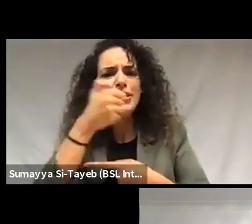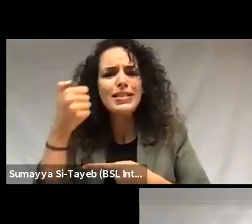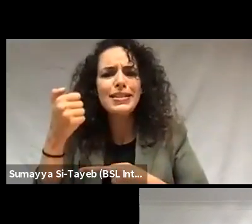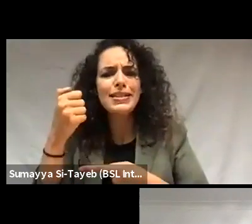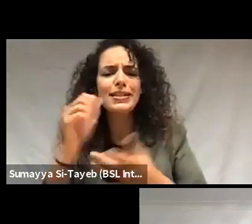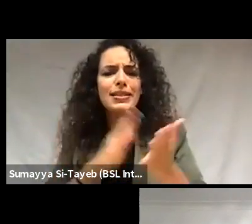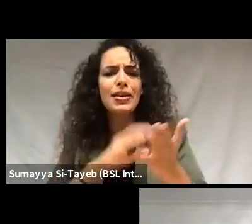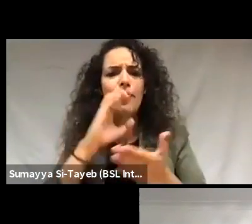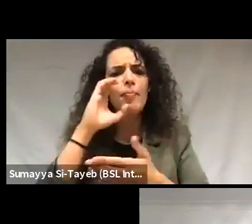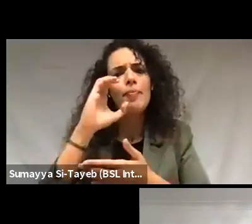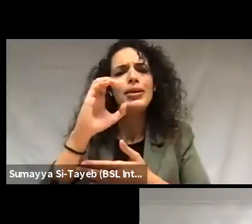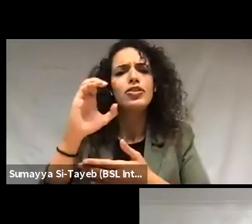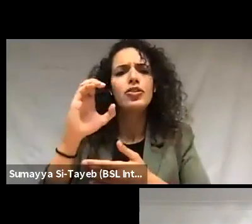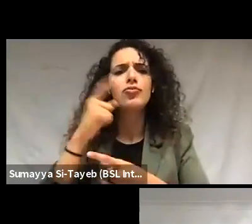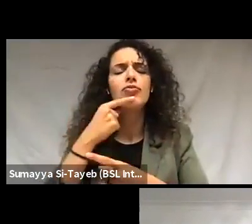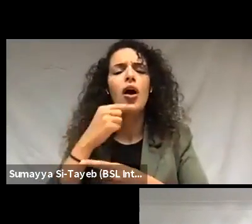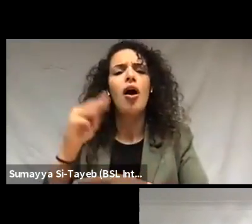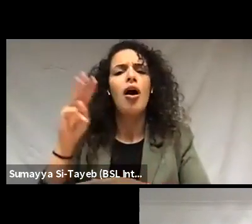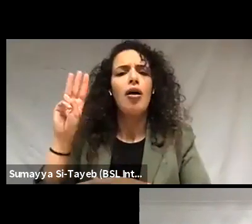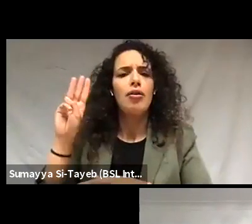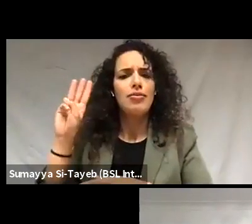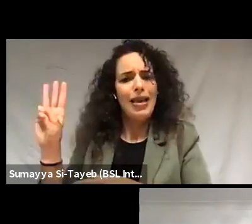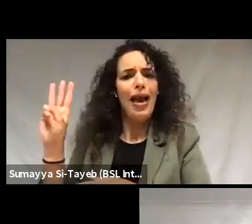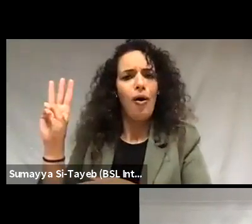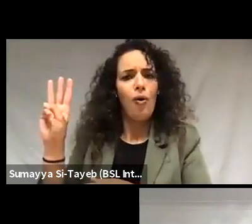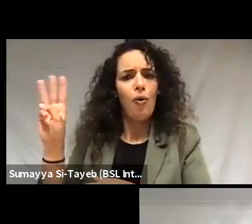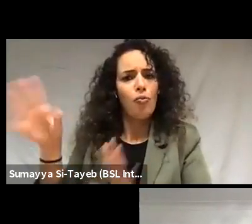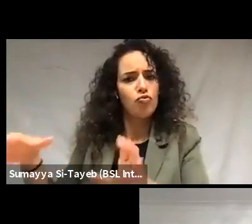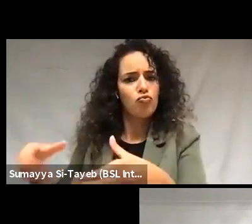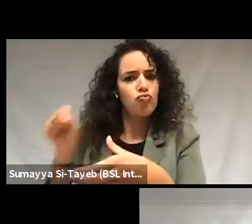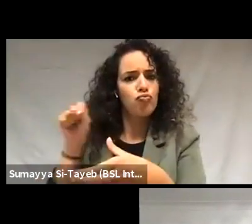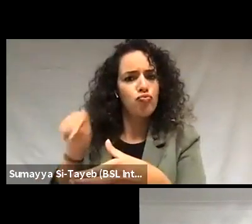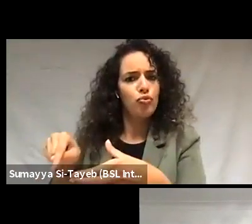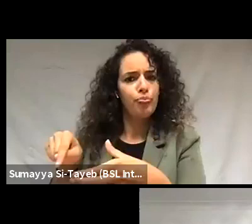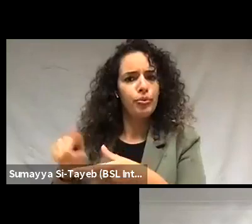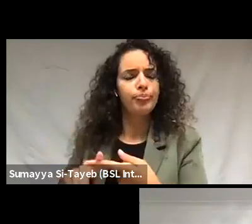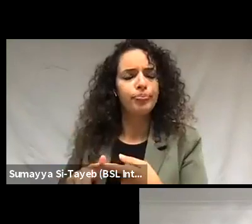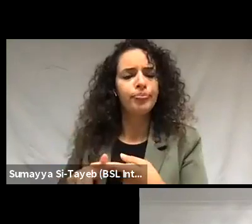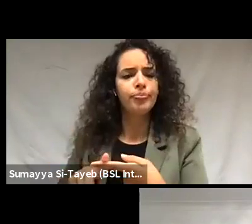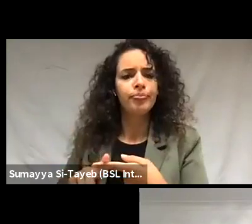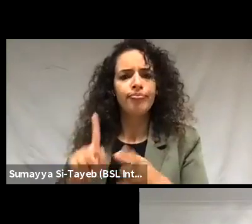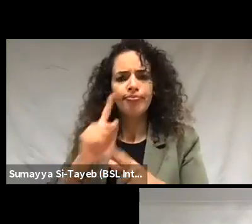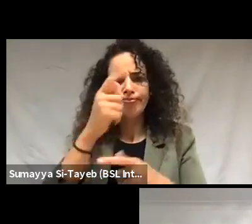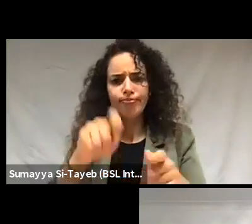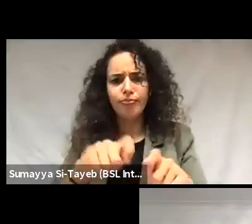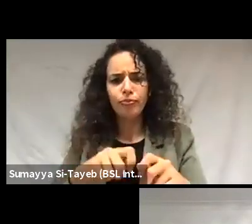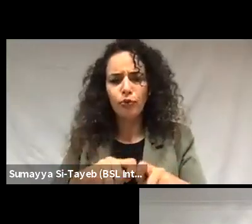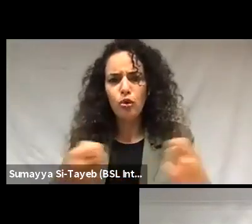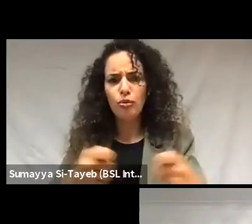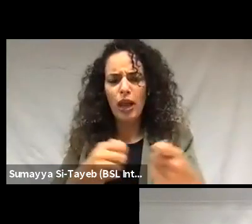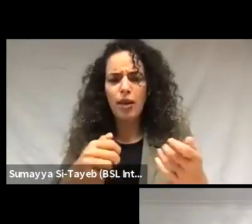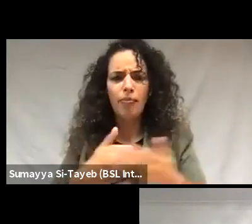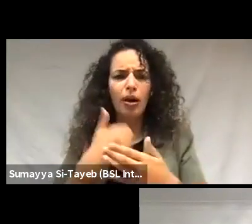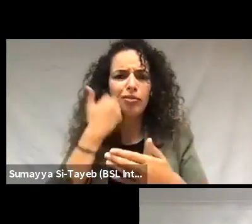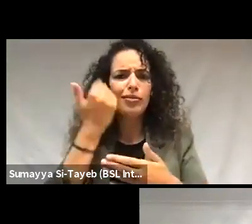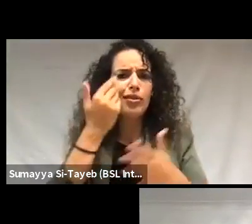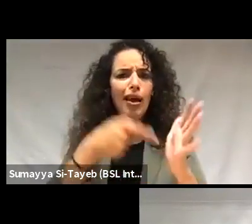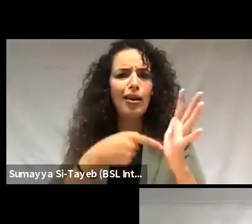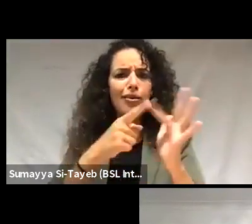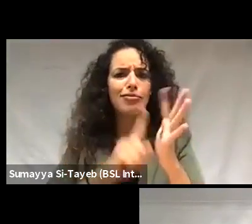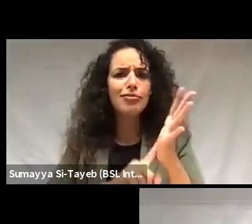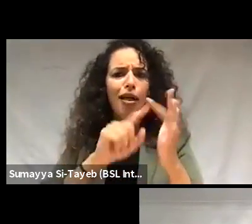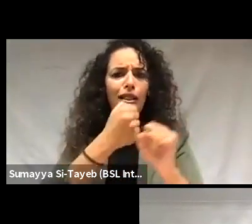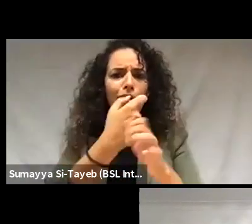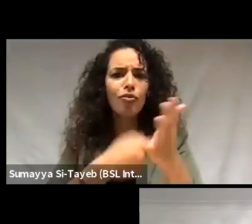group based in Hizra Mosque in Manchester. The Daily Telegraph again published an article entitled "Second